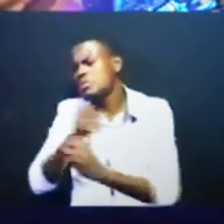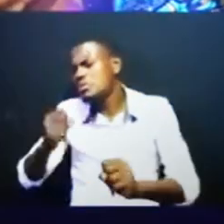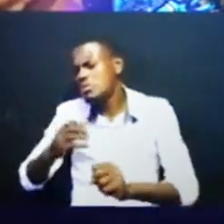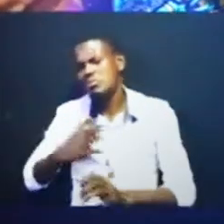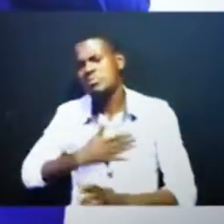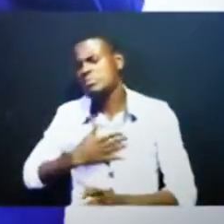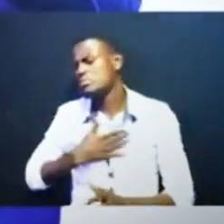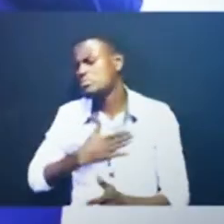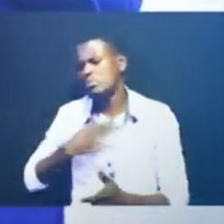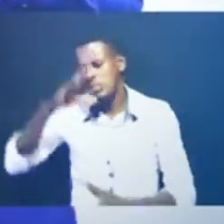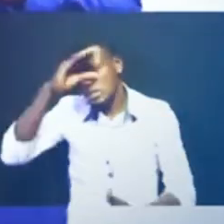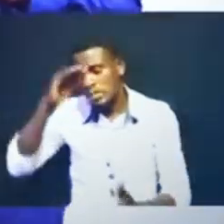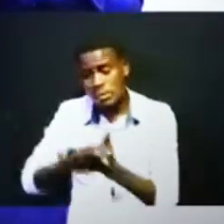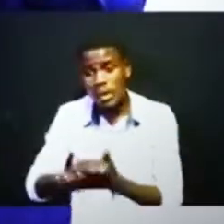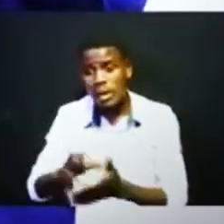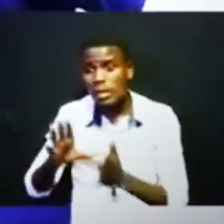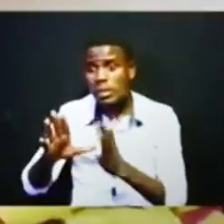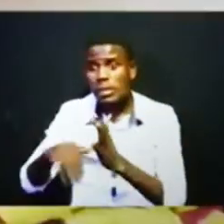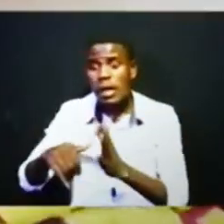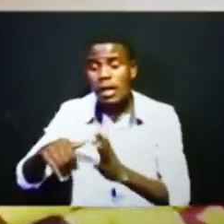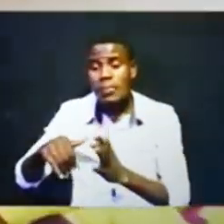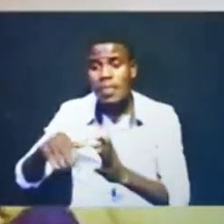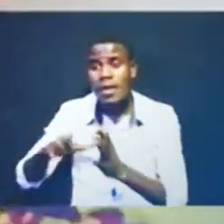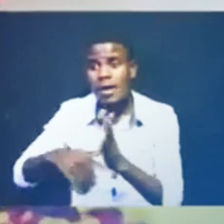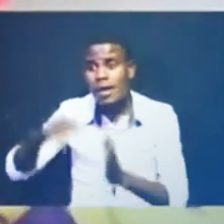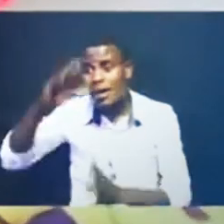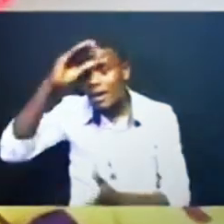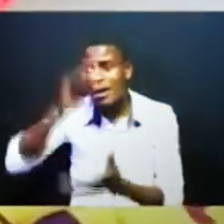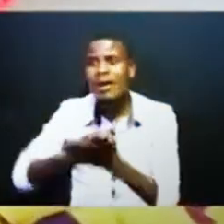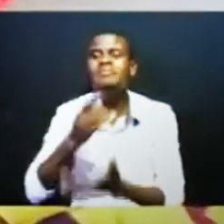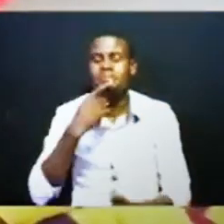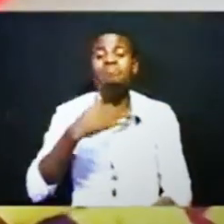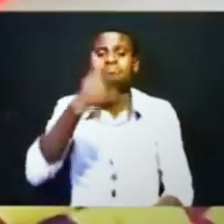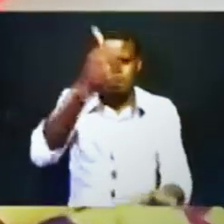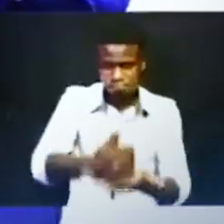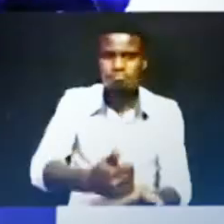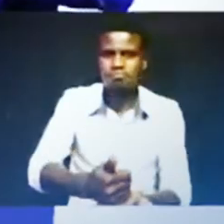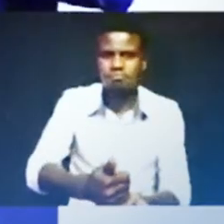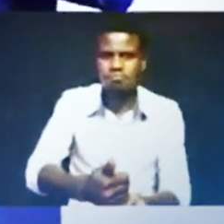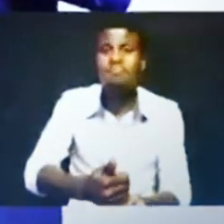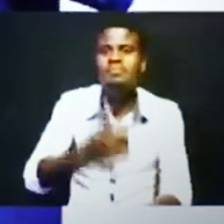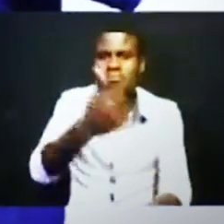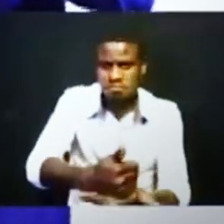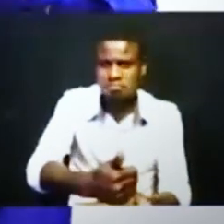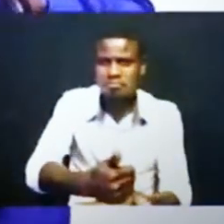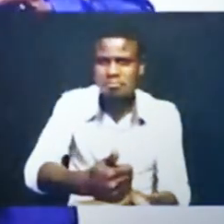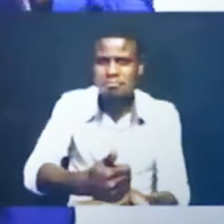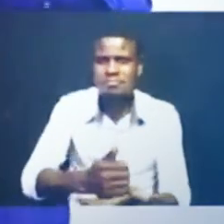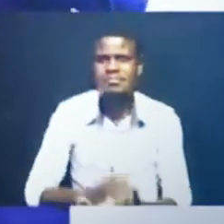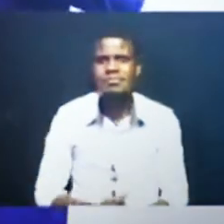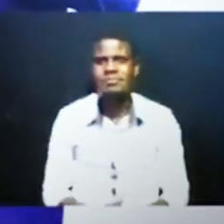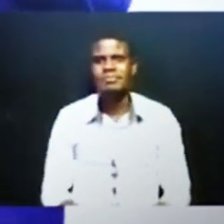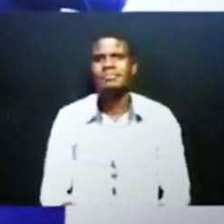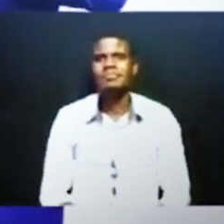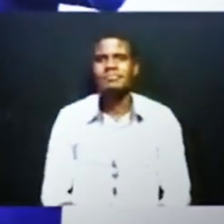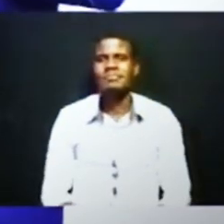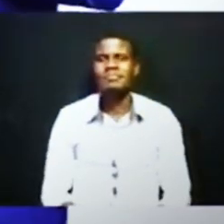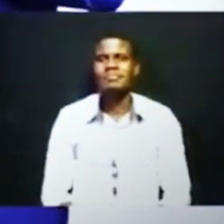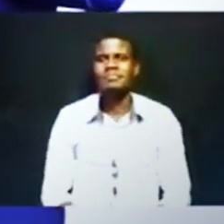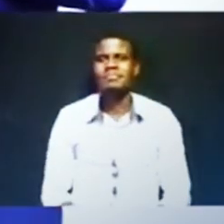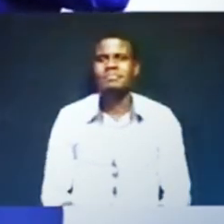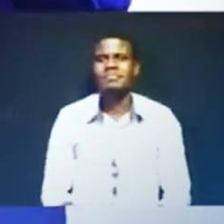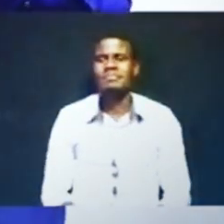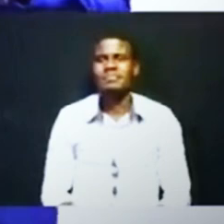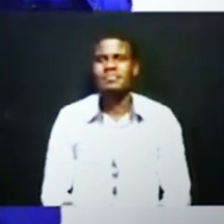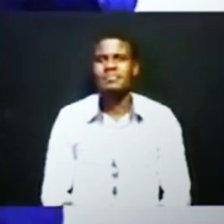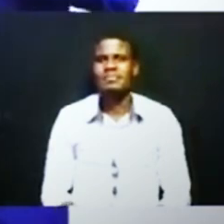Ewo, you couldn't any man all bomb pie and man no. And what can't tell you? I say, "Rade, she a brandy a come a come a yaw dinner, mommy. Now